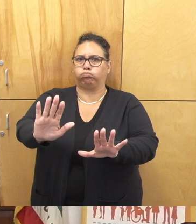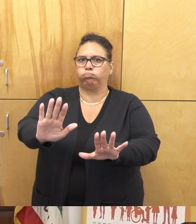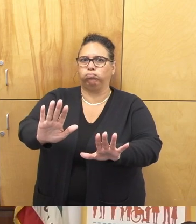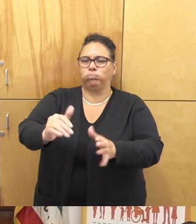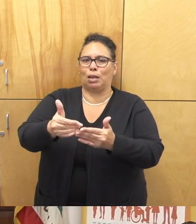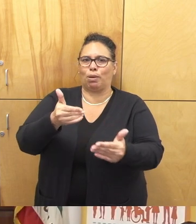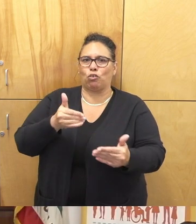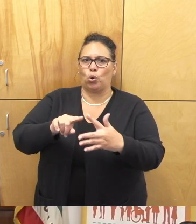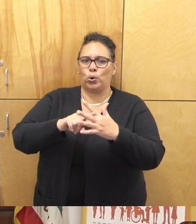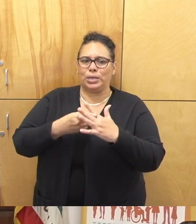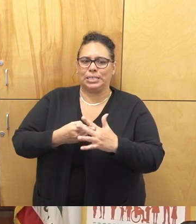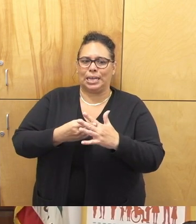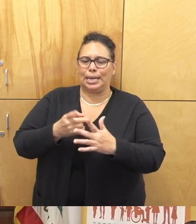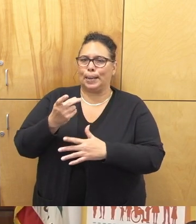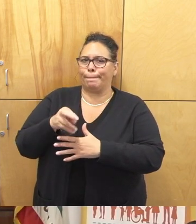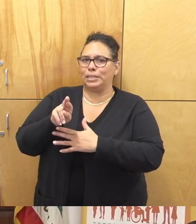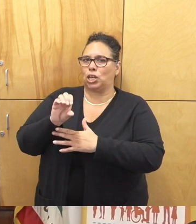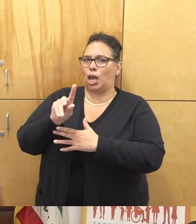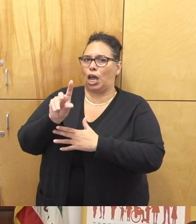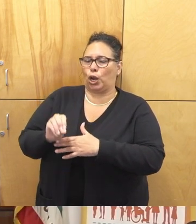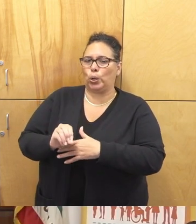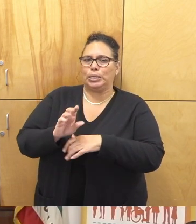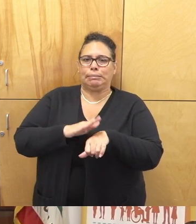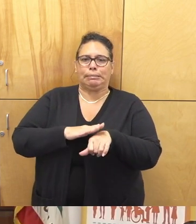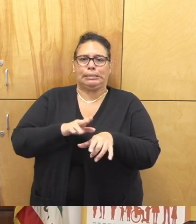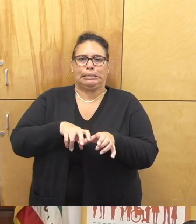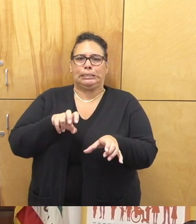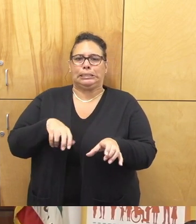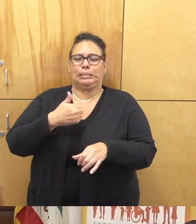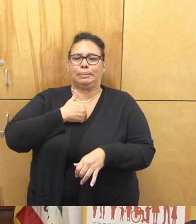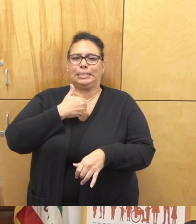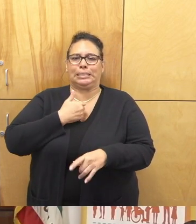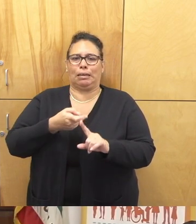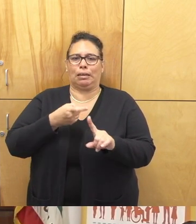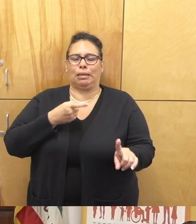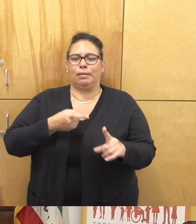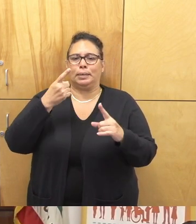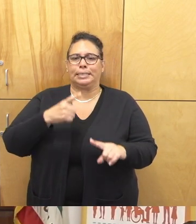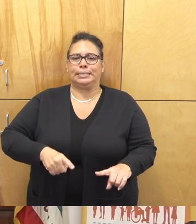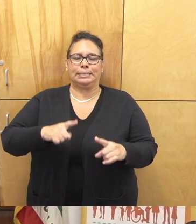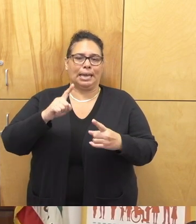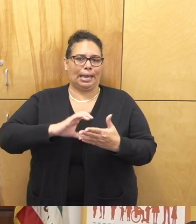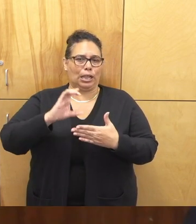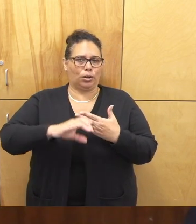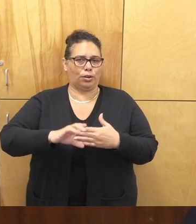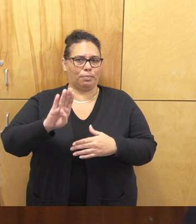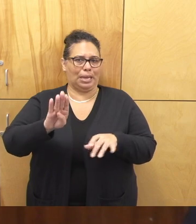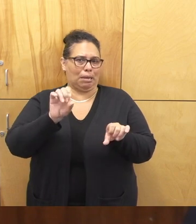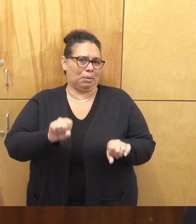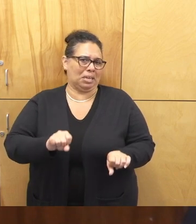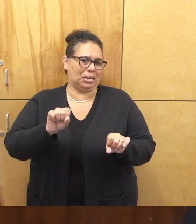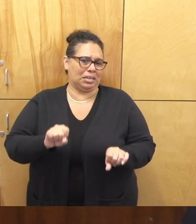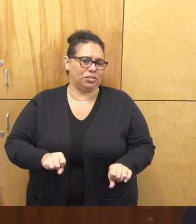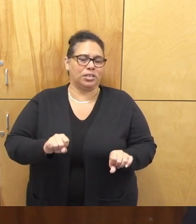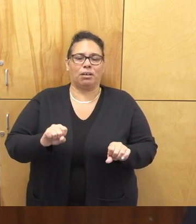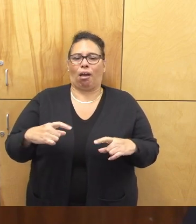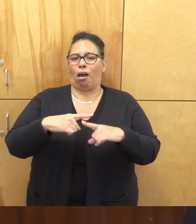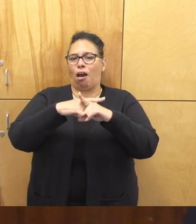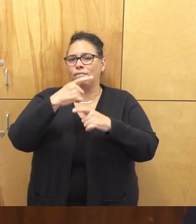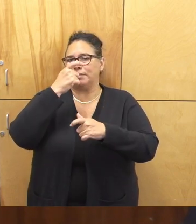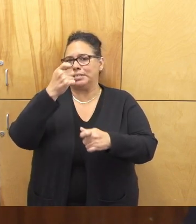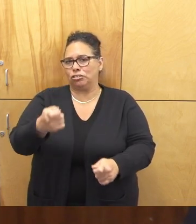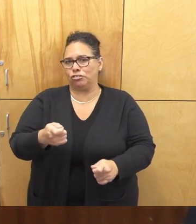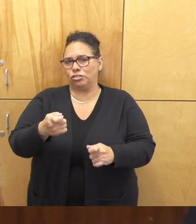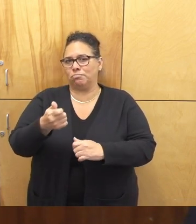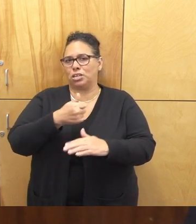you get started here, out of abundance of caution, I will recuse myself from consent calendar B, item 15, as I have a potential conflict of interest